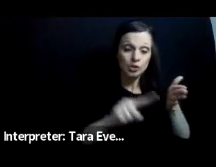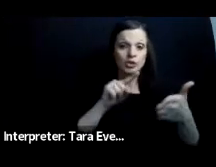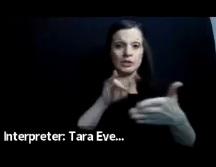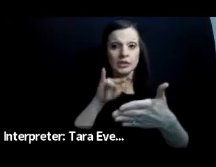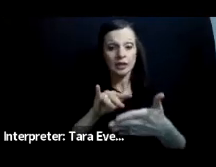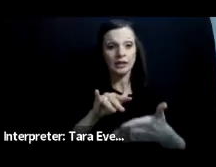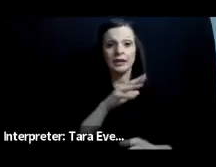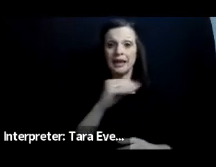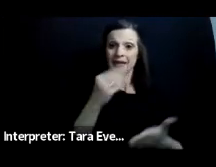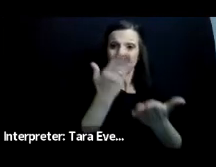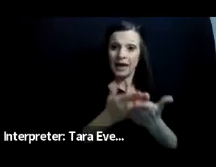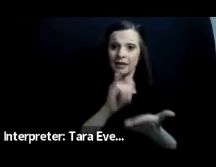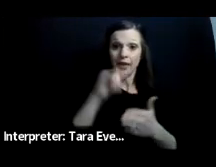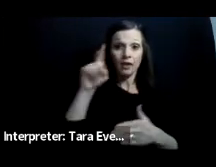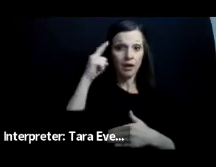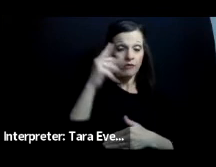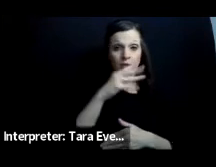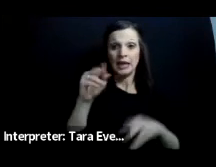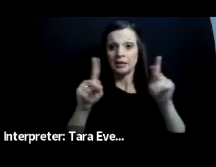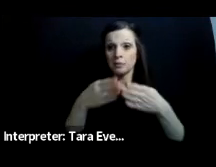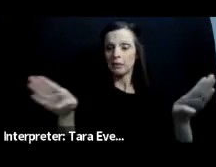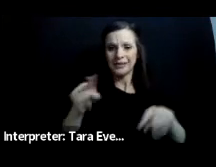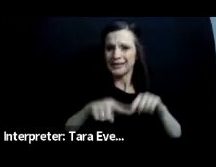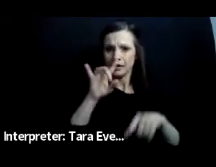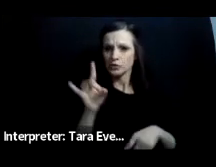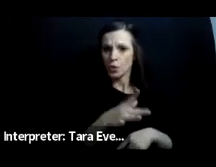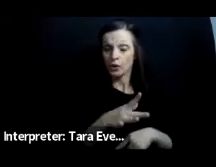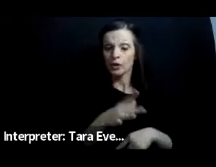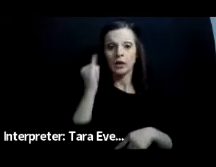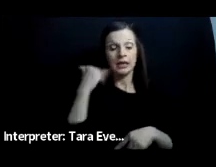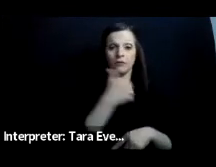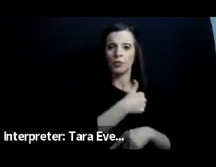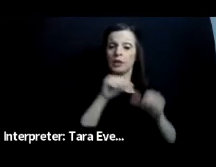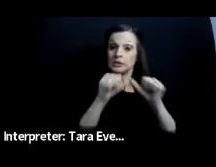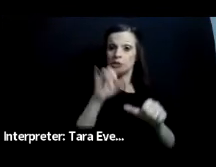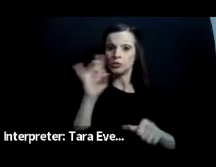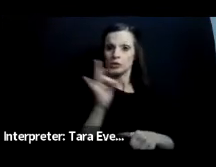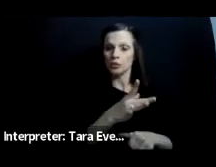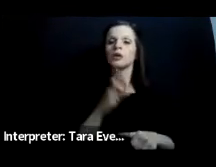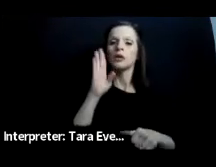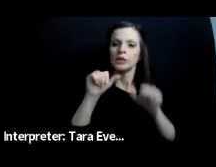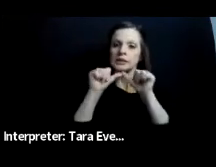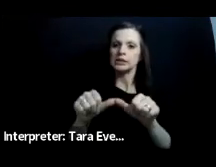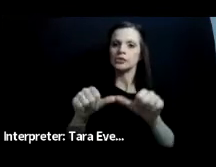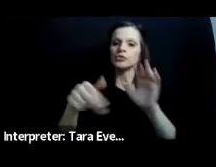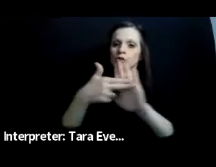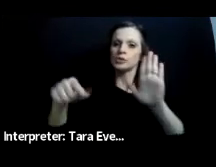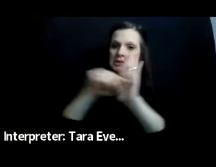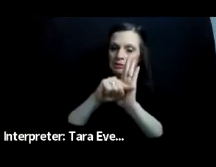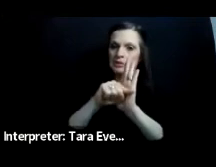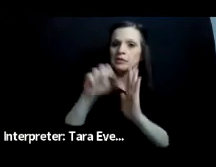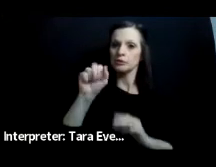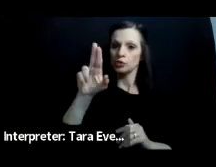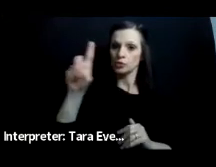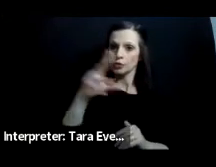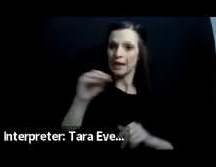can ignore. And as long as we ignore it, we're going to continue to stigmatize substance use disorders and